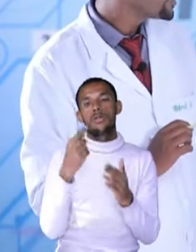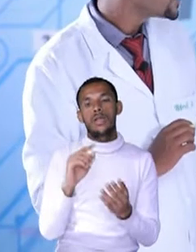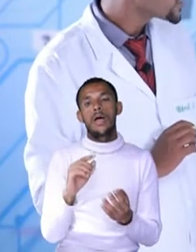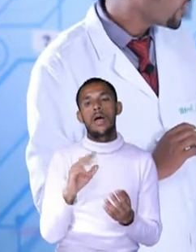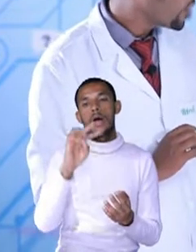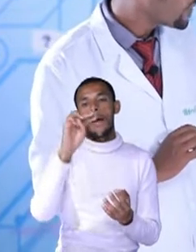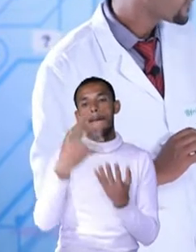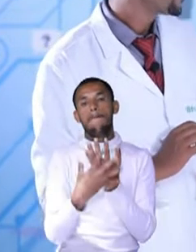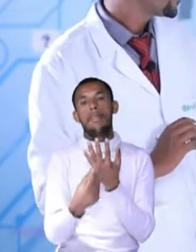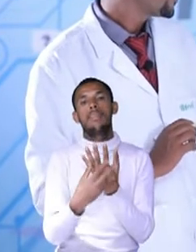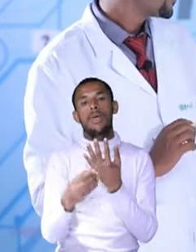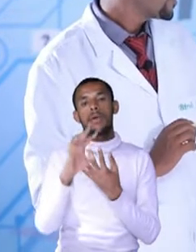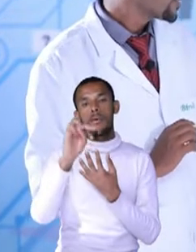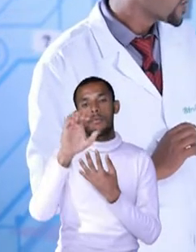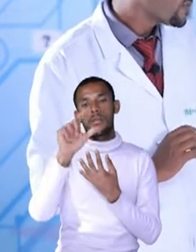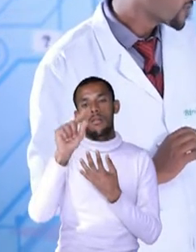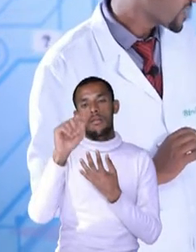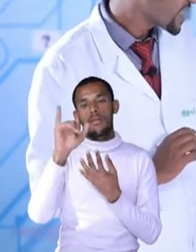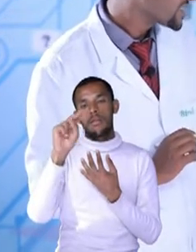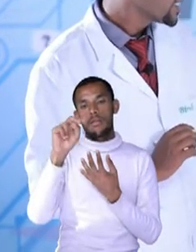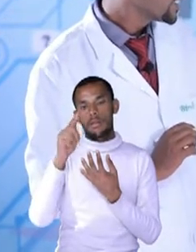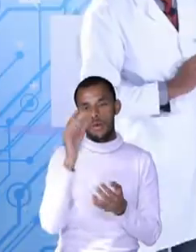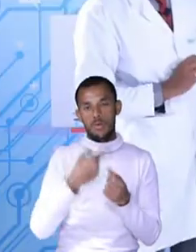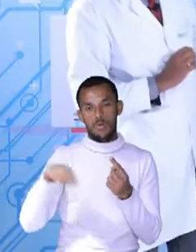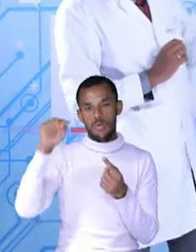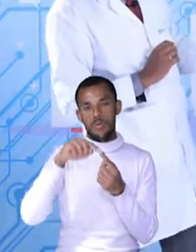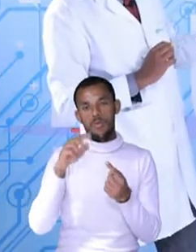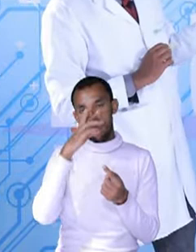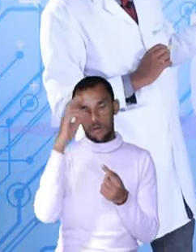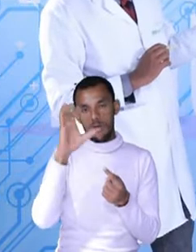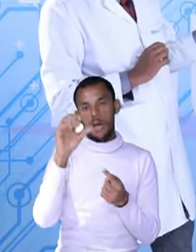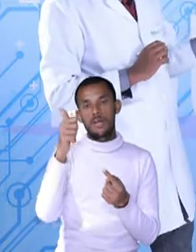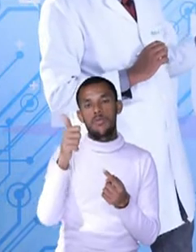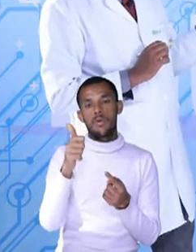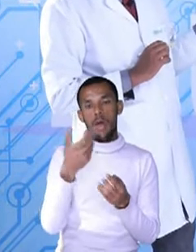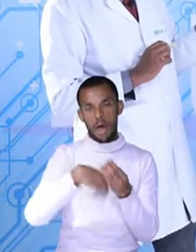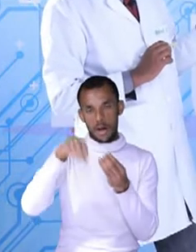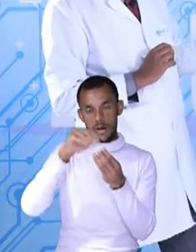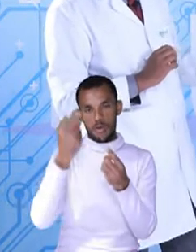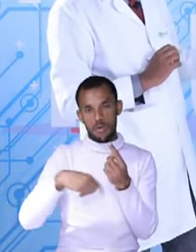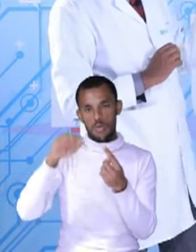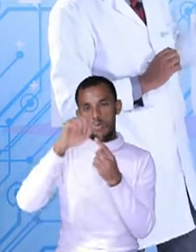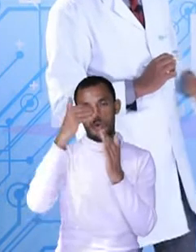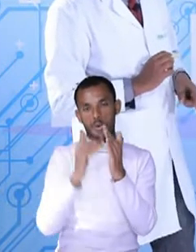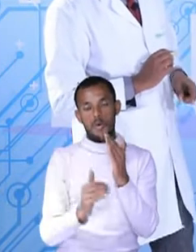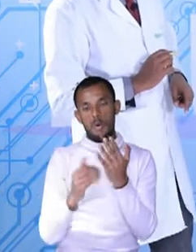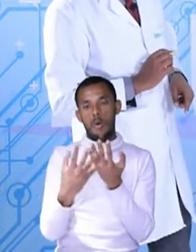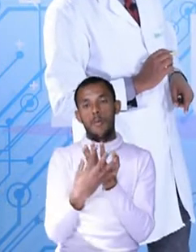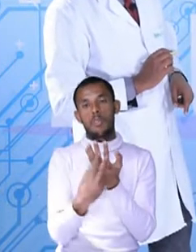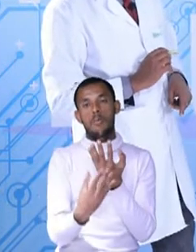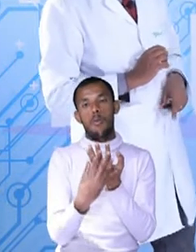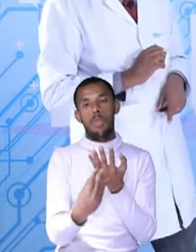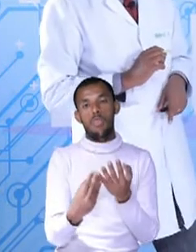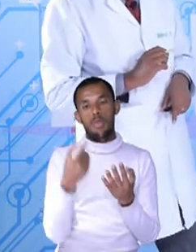melting points of sodium chloride. Because calcium chloride is added to lower the melting point